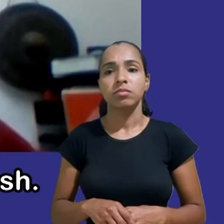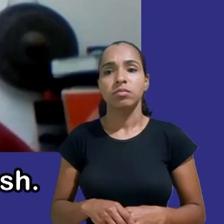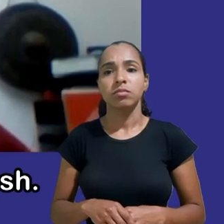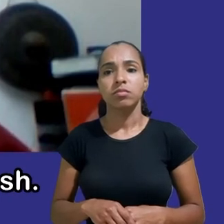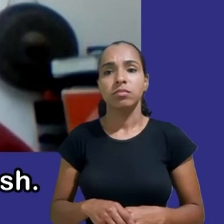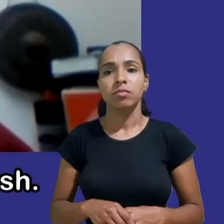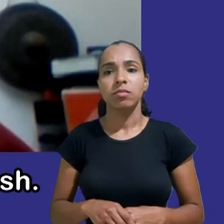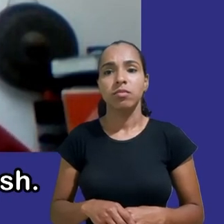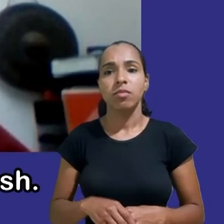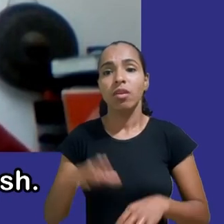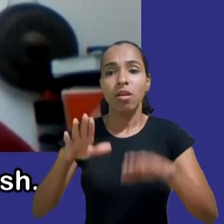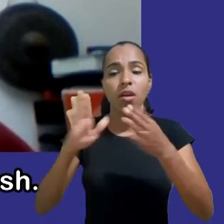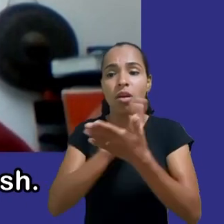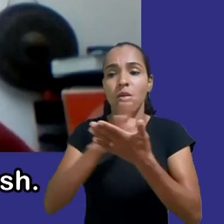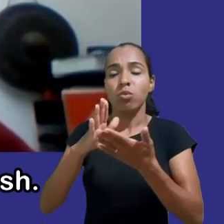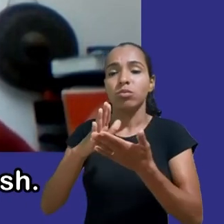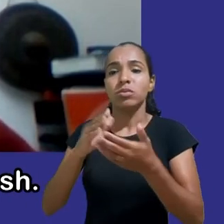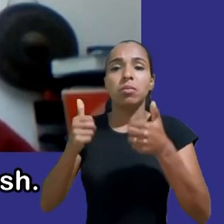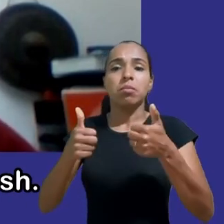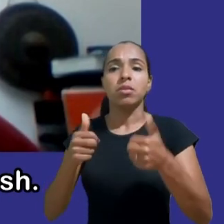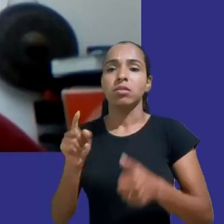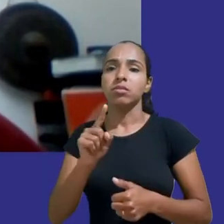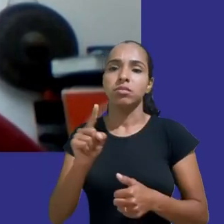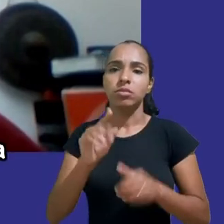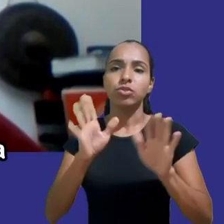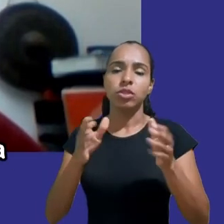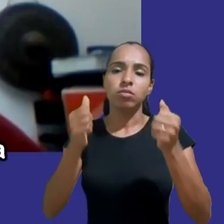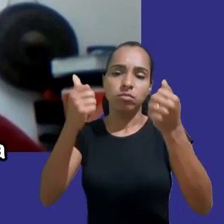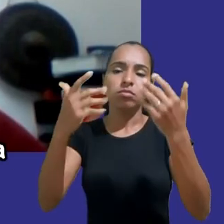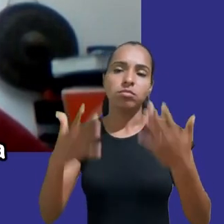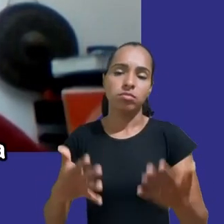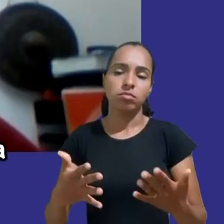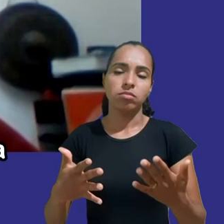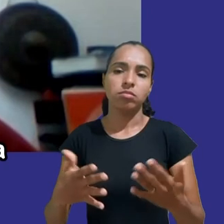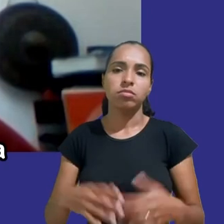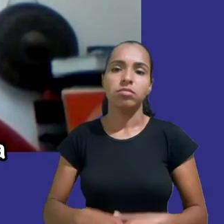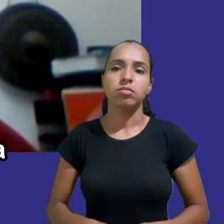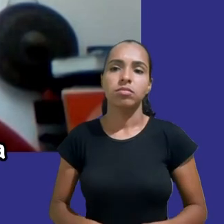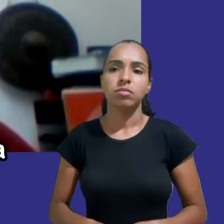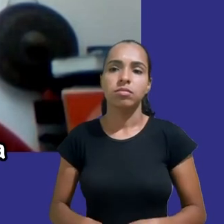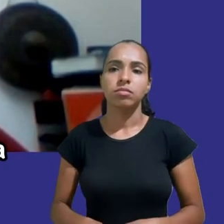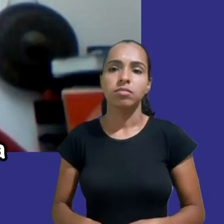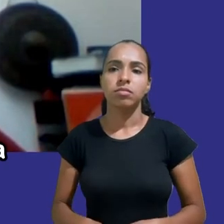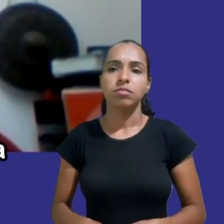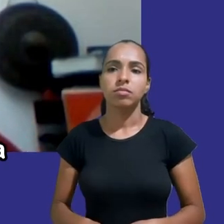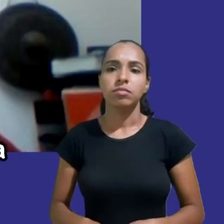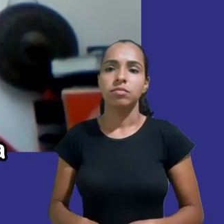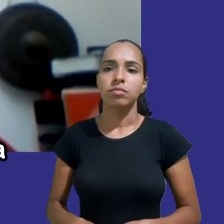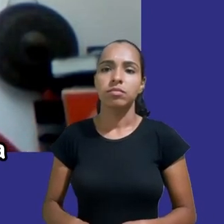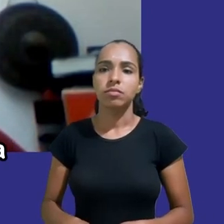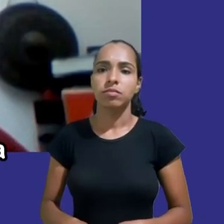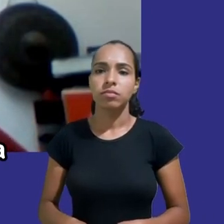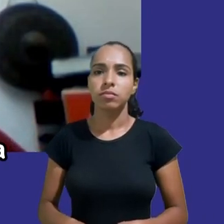mentioned Josh which is that would already provide us with a better